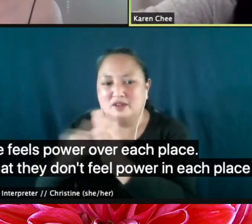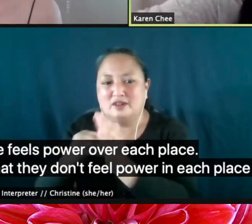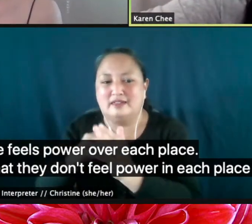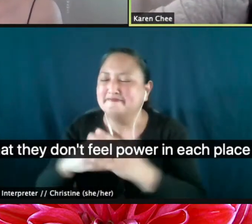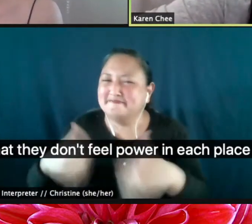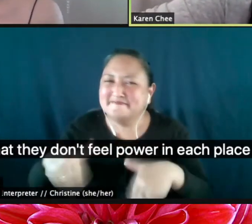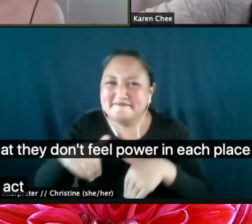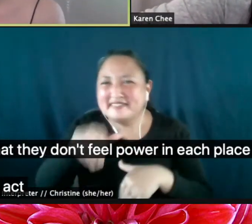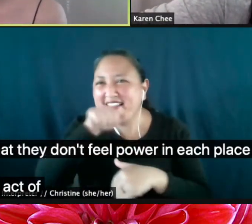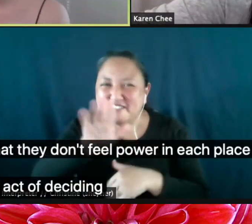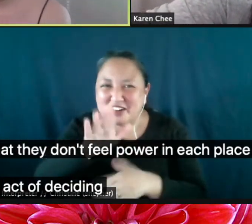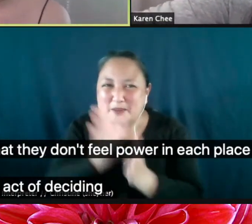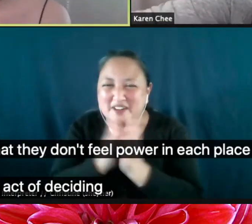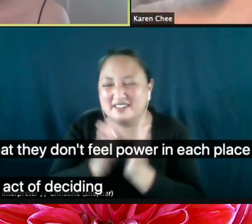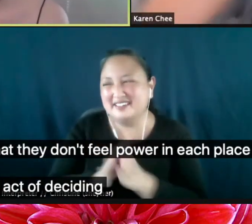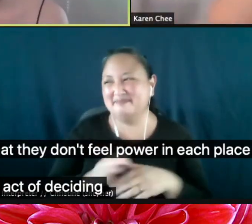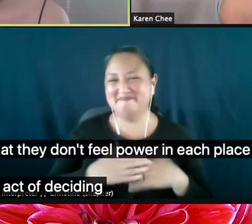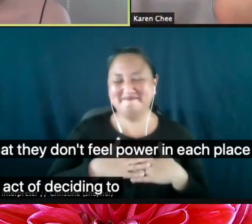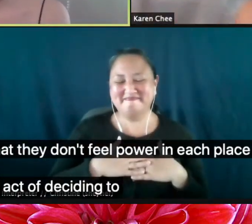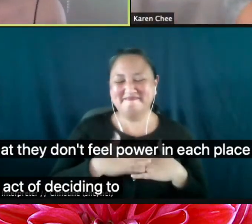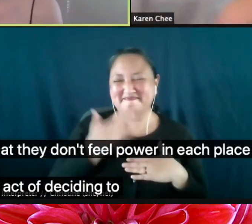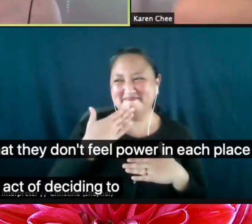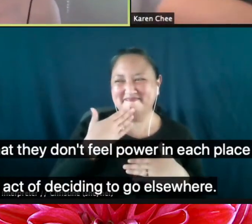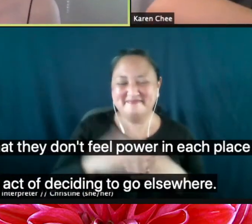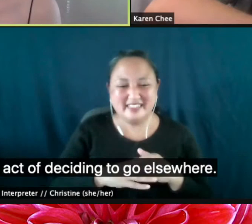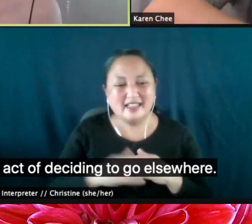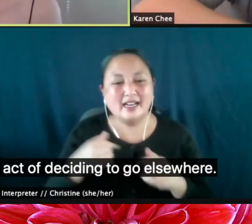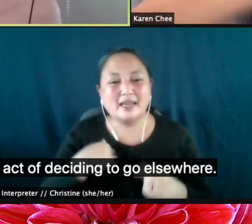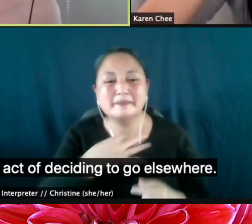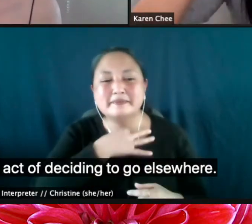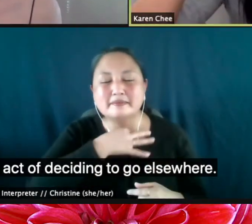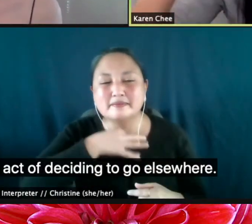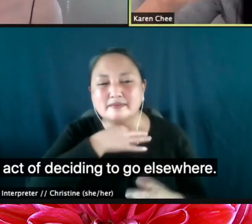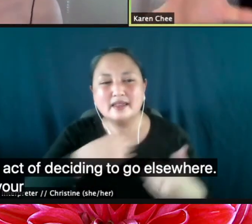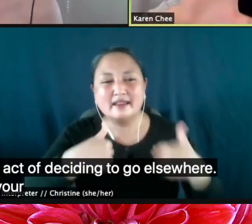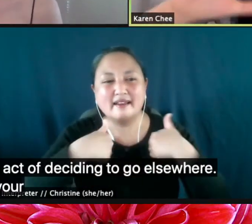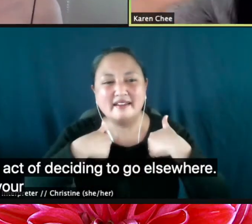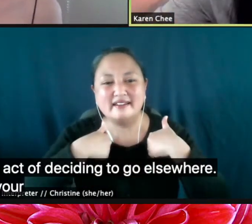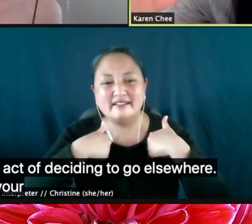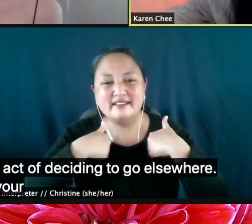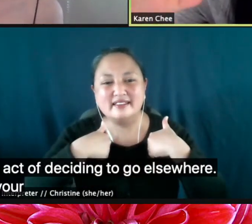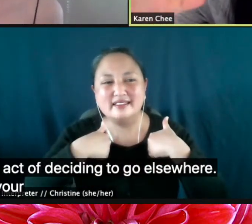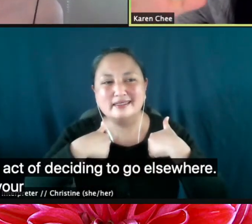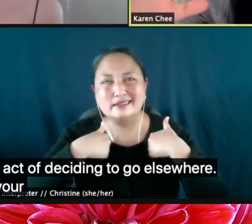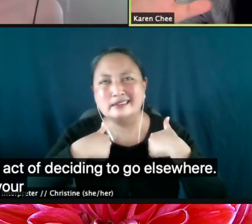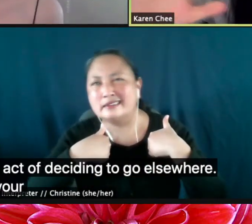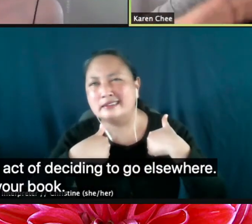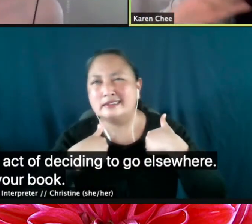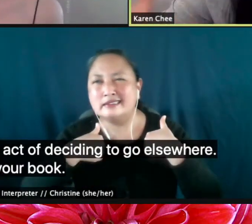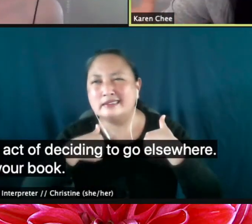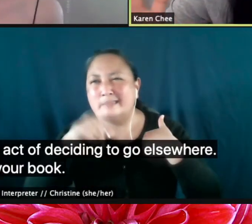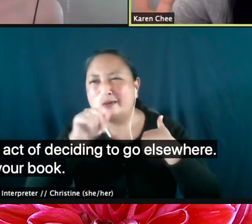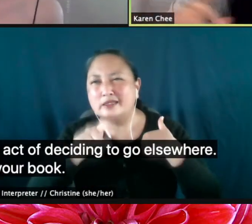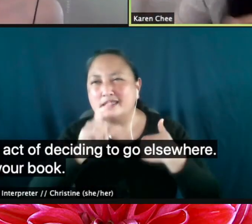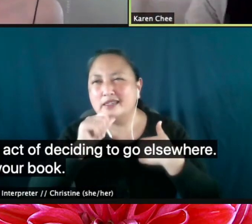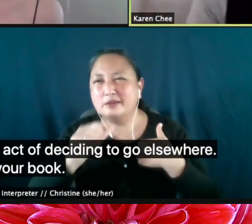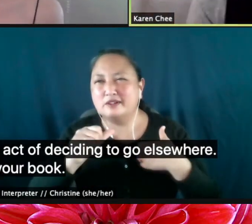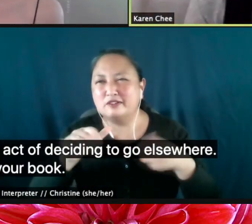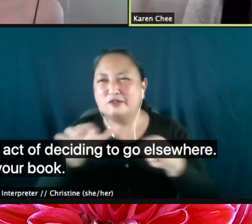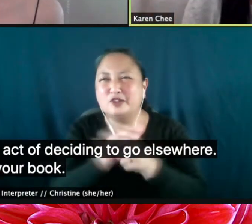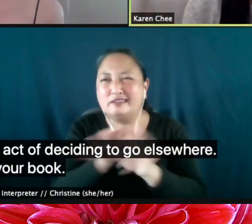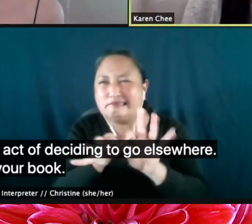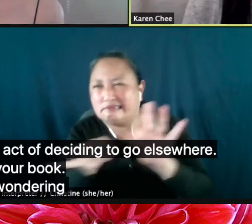book. Oh, I was wondering, I have this sort of outline of a question that I haven't really been able to flesh out,